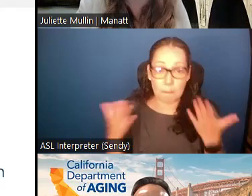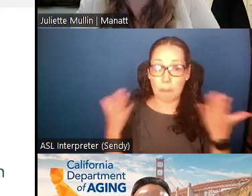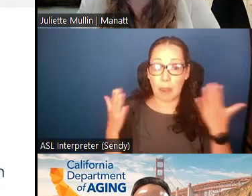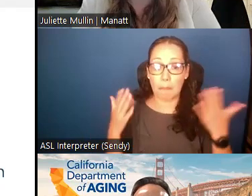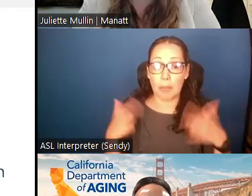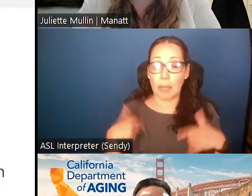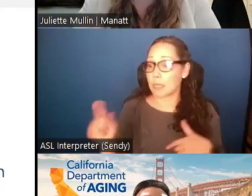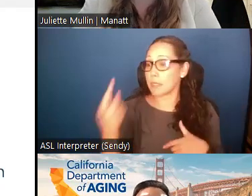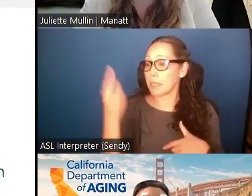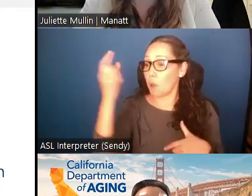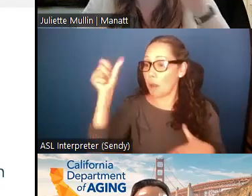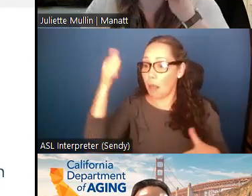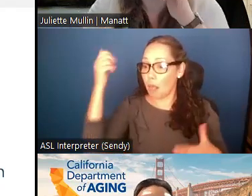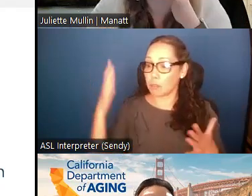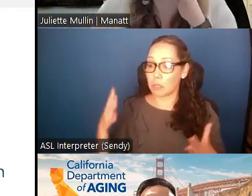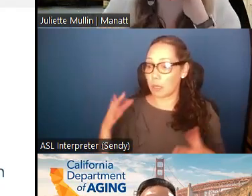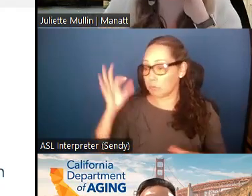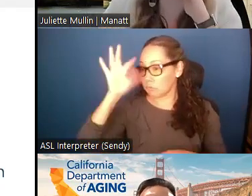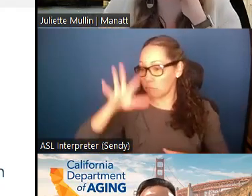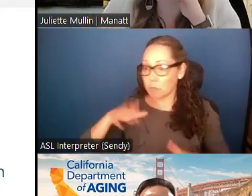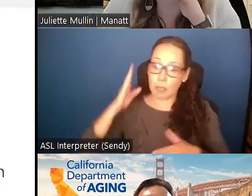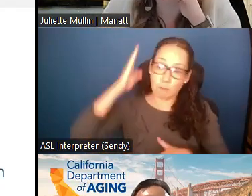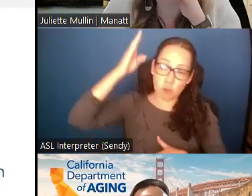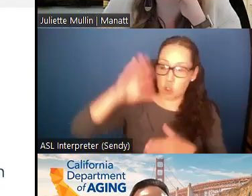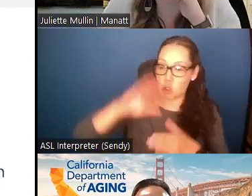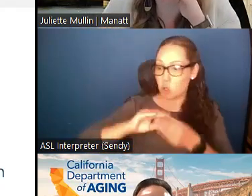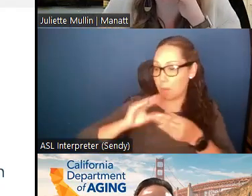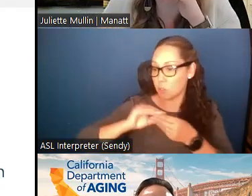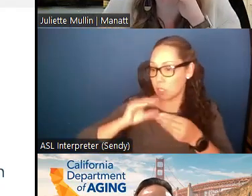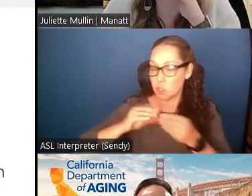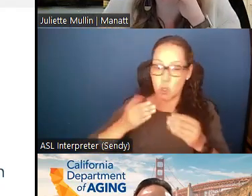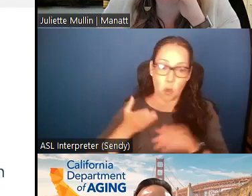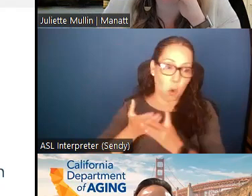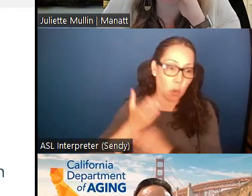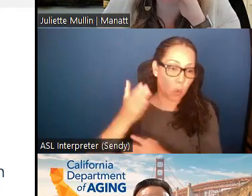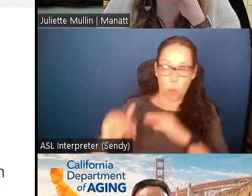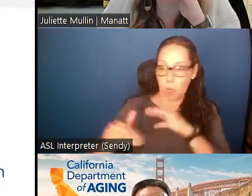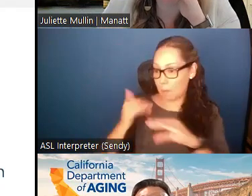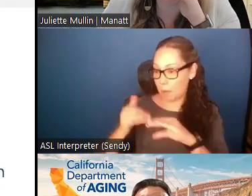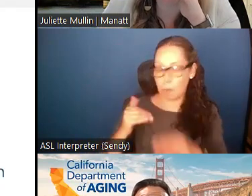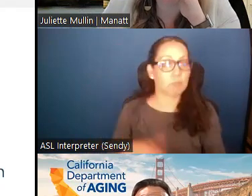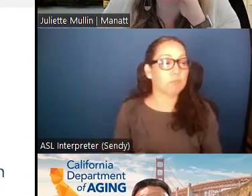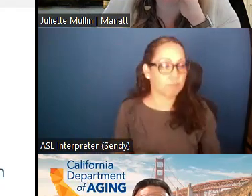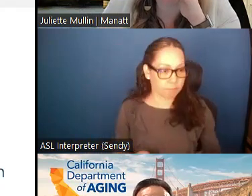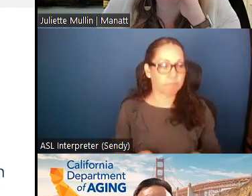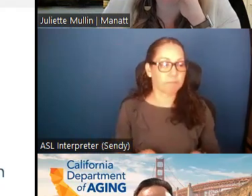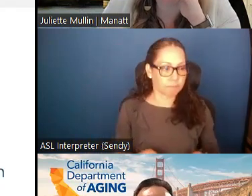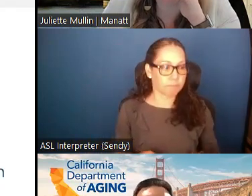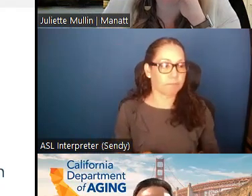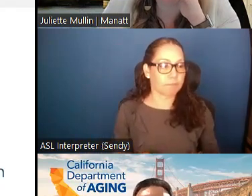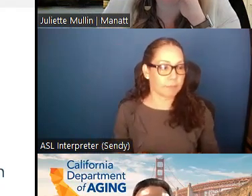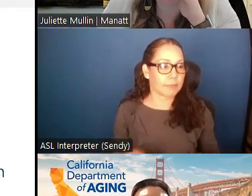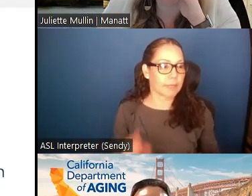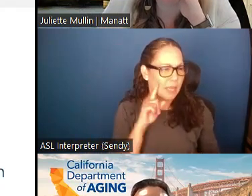weigh in on that in a future conversation, or just via email or something. A big recollections from the beginning of